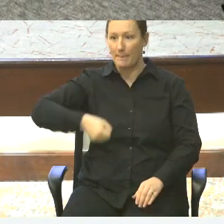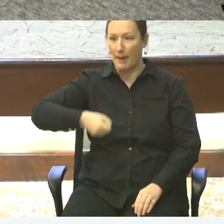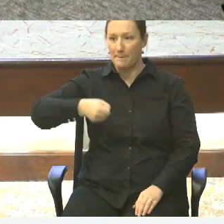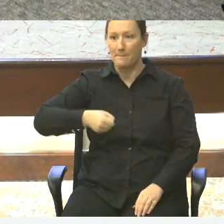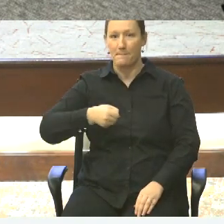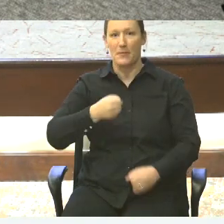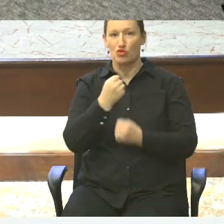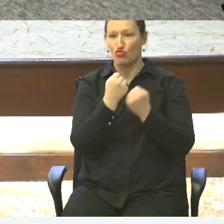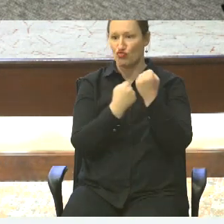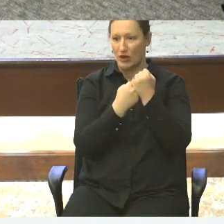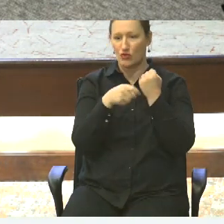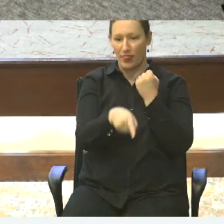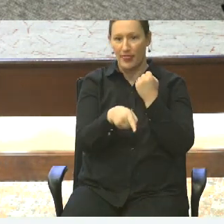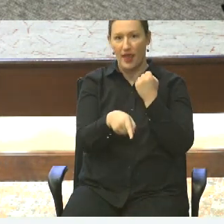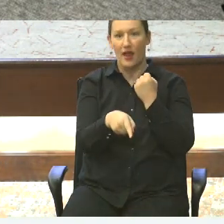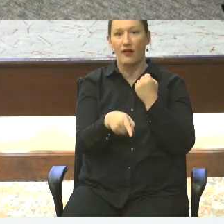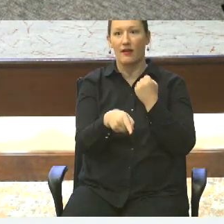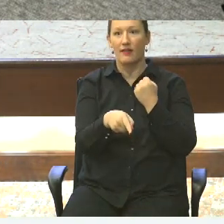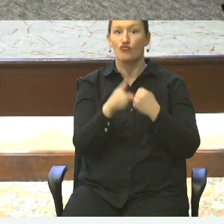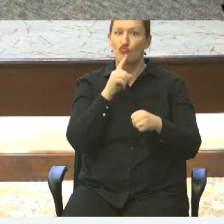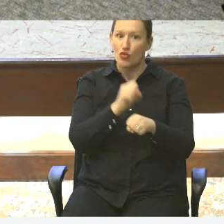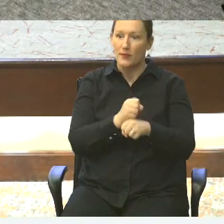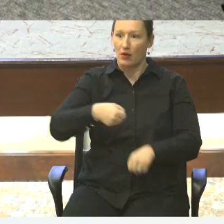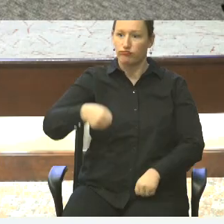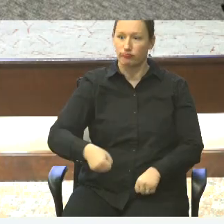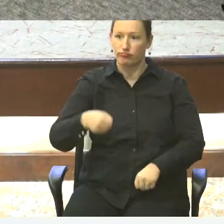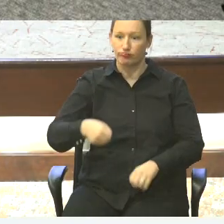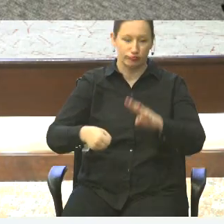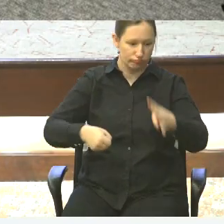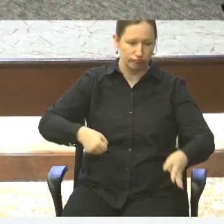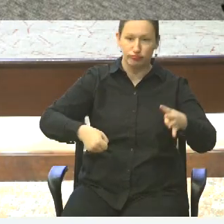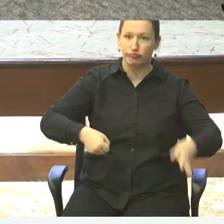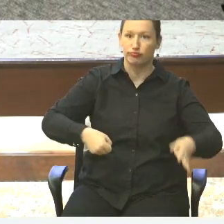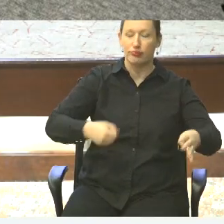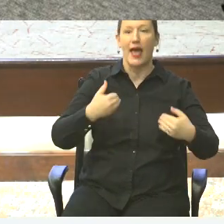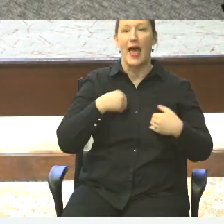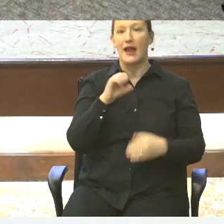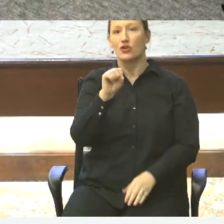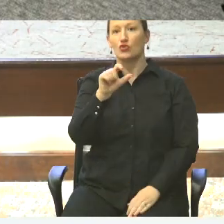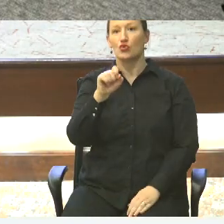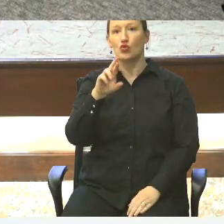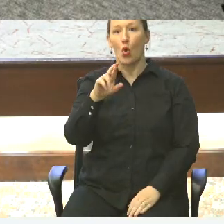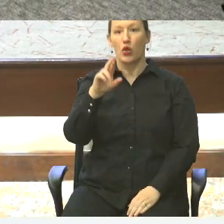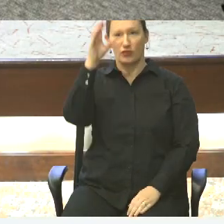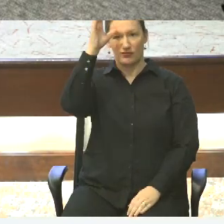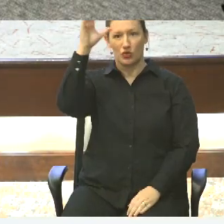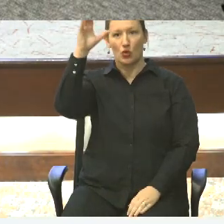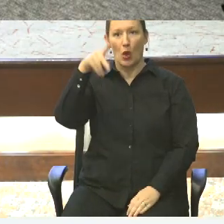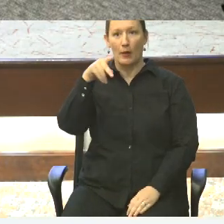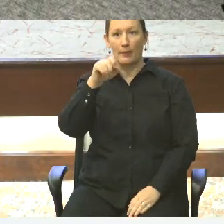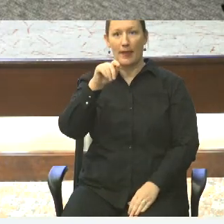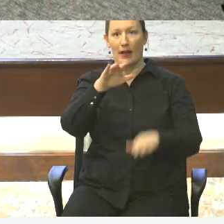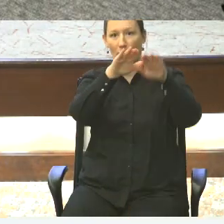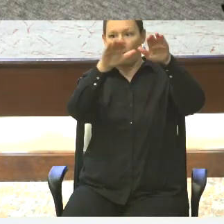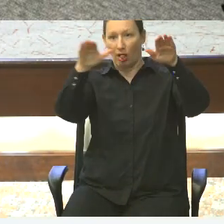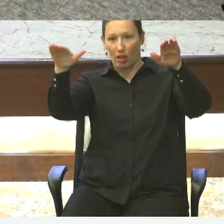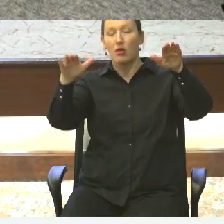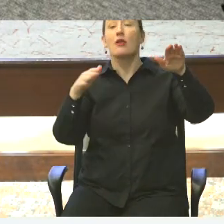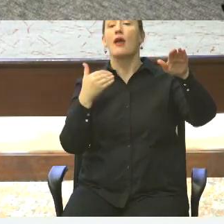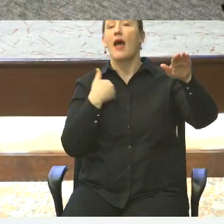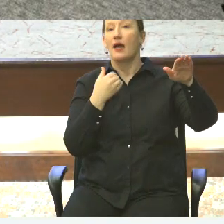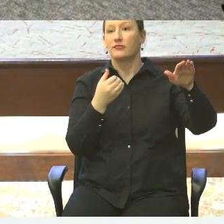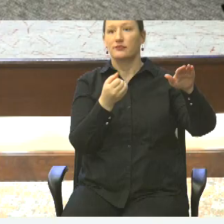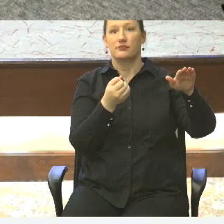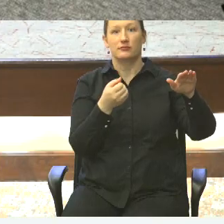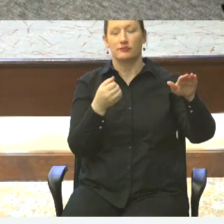structure that they had that actually pumped water. And it had solar panels on it and all kind of